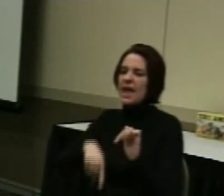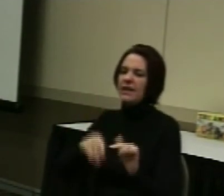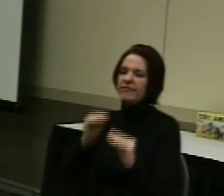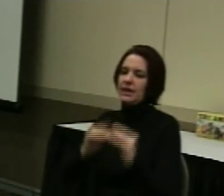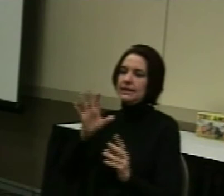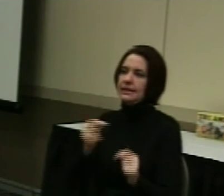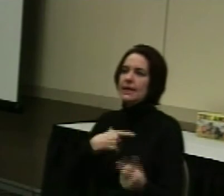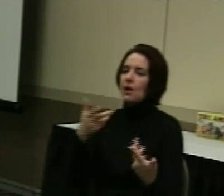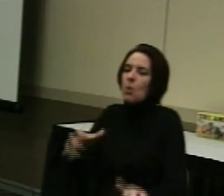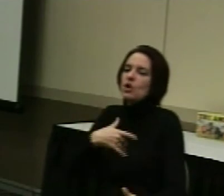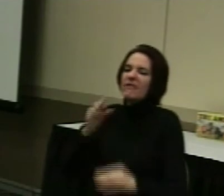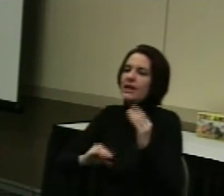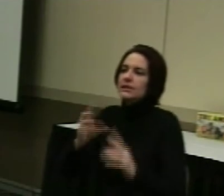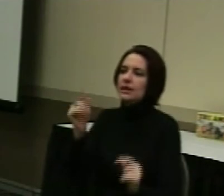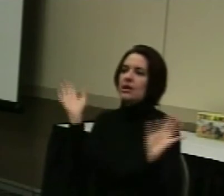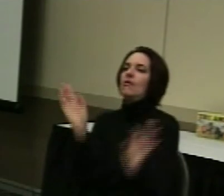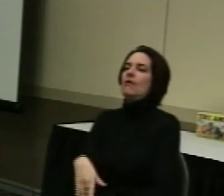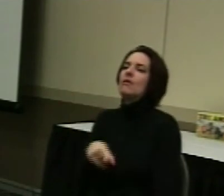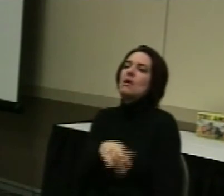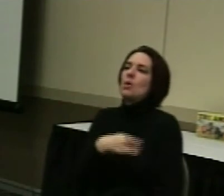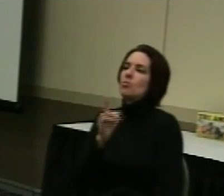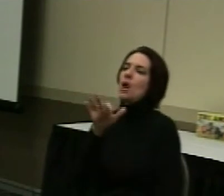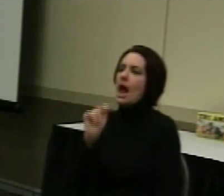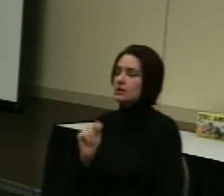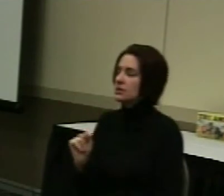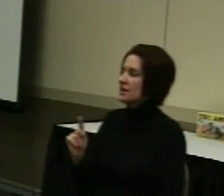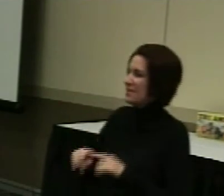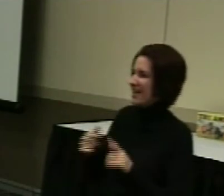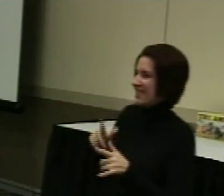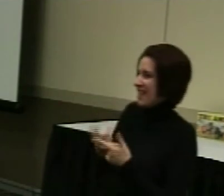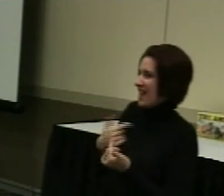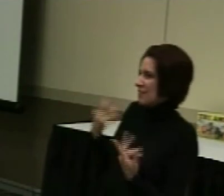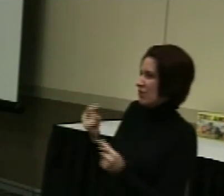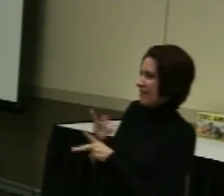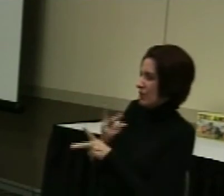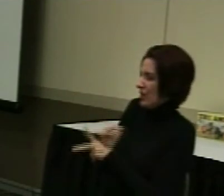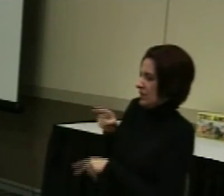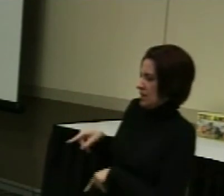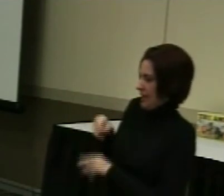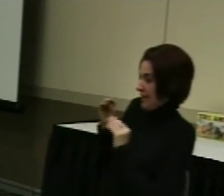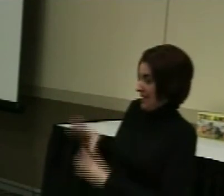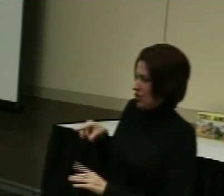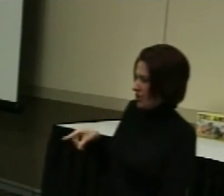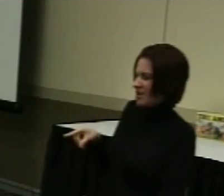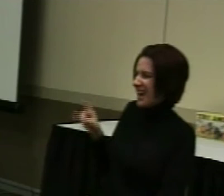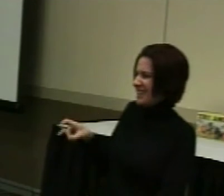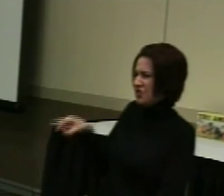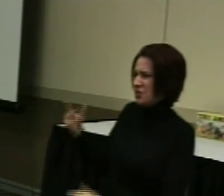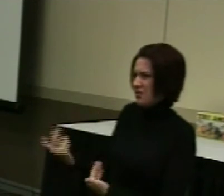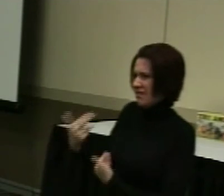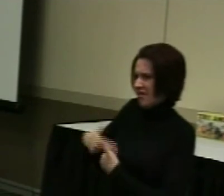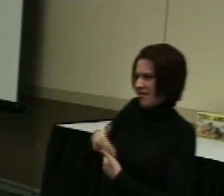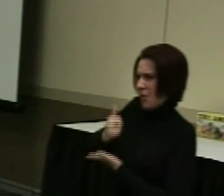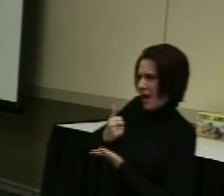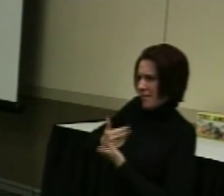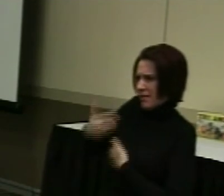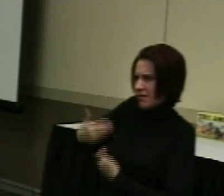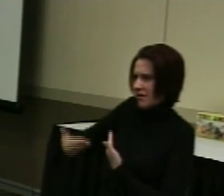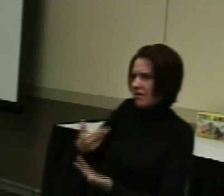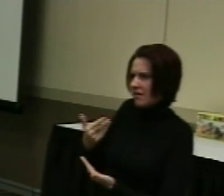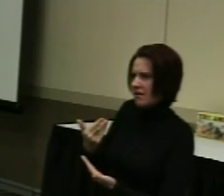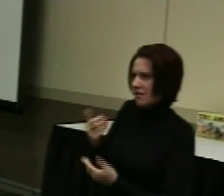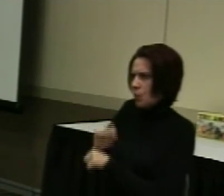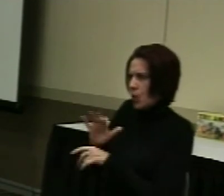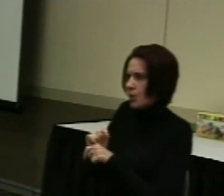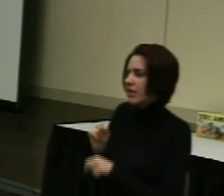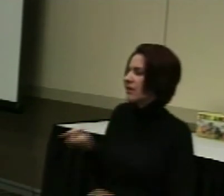it's, you know, like when I'm trying to present, well, let's see why they're doing it, and you know, you need them to be on board to figure it out, and they don't.